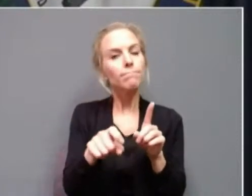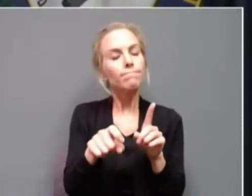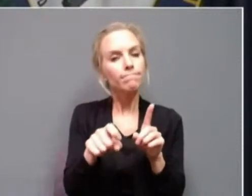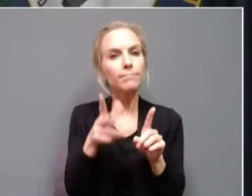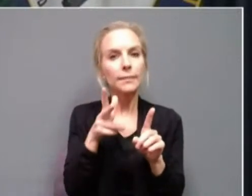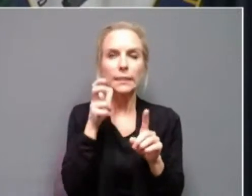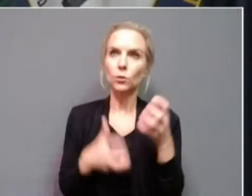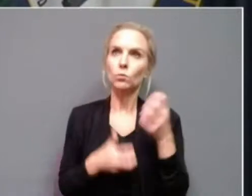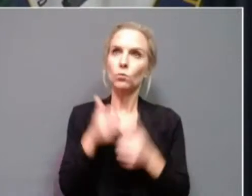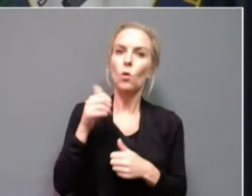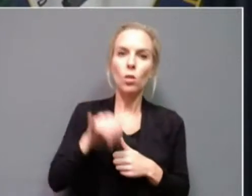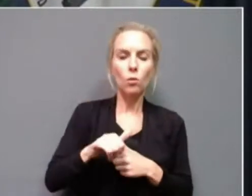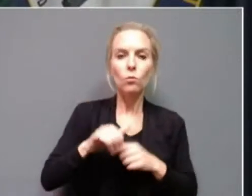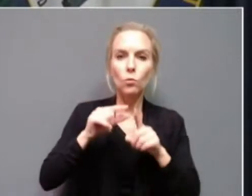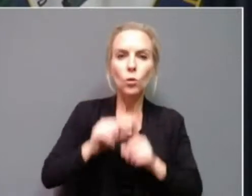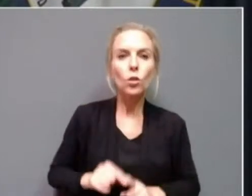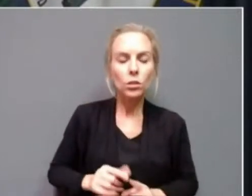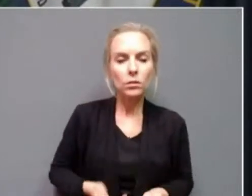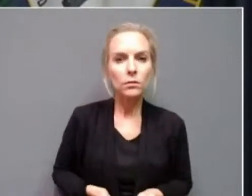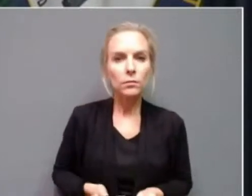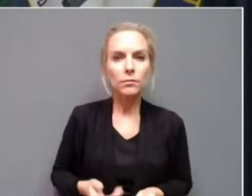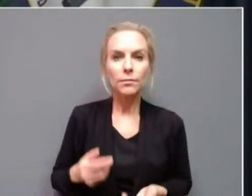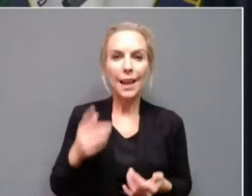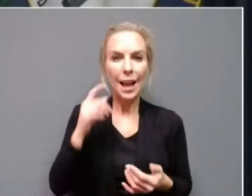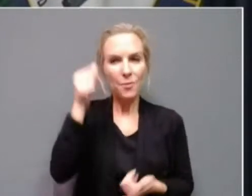remember standing here many months ago,